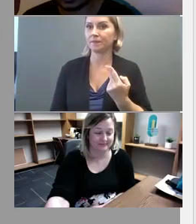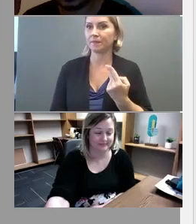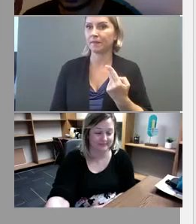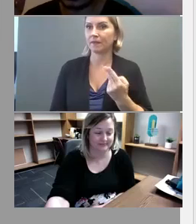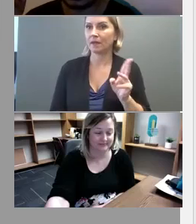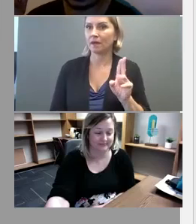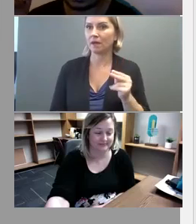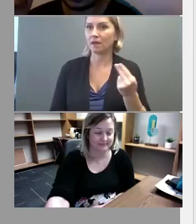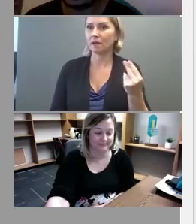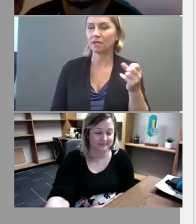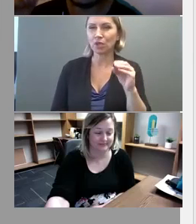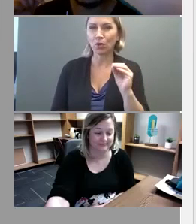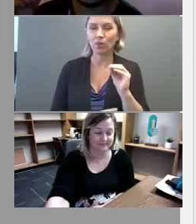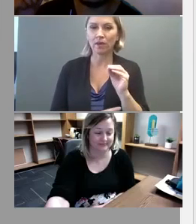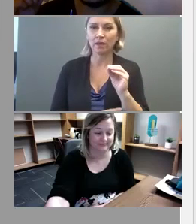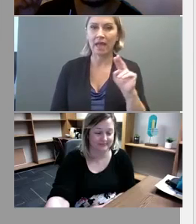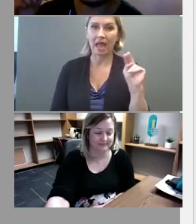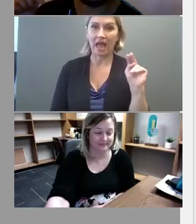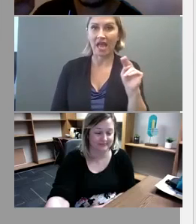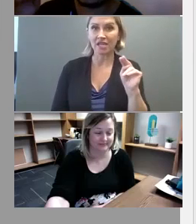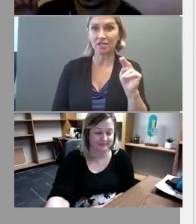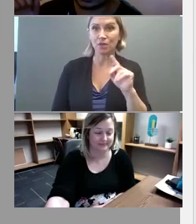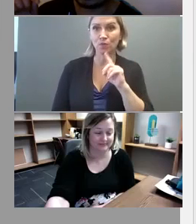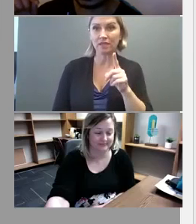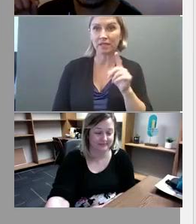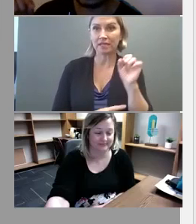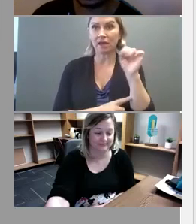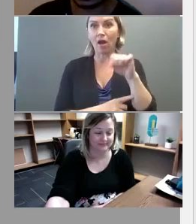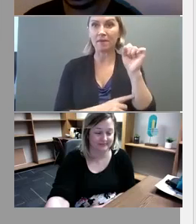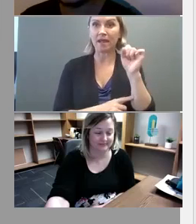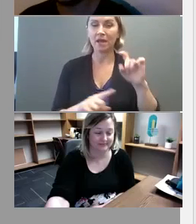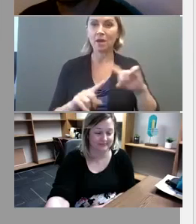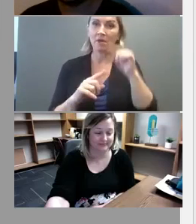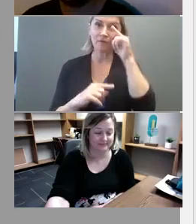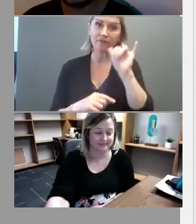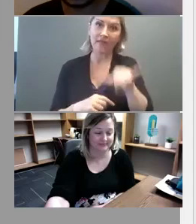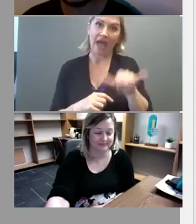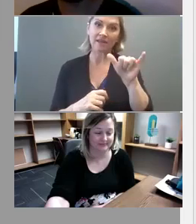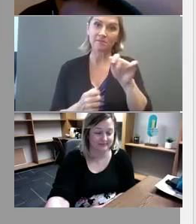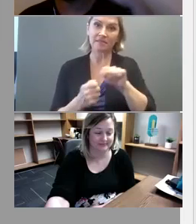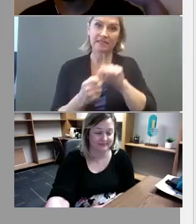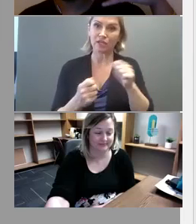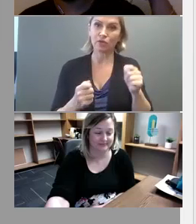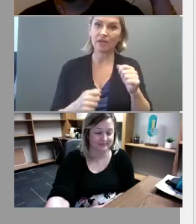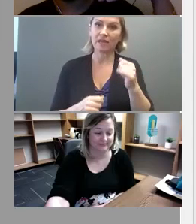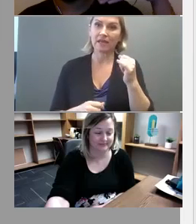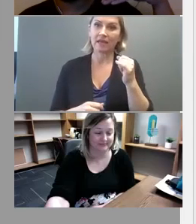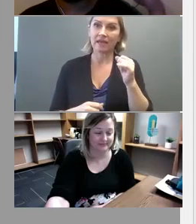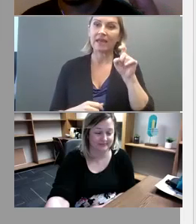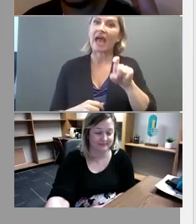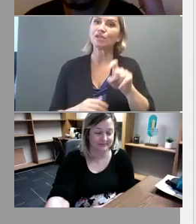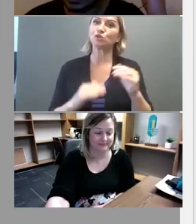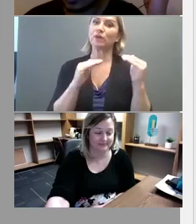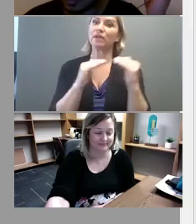okay, so n will dominate it, but for this particular case, fn has to equal